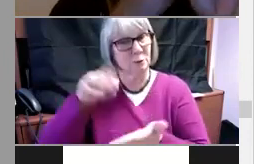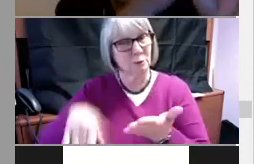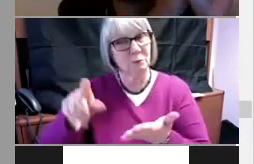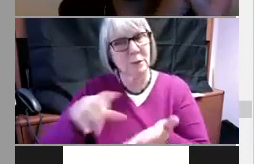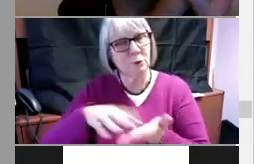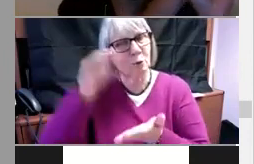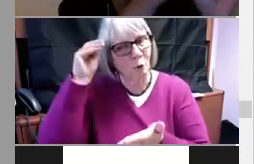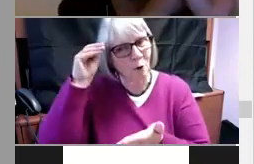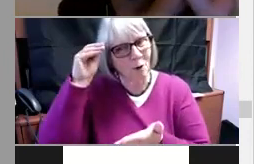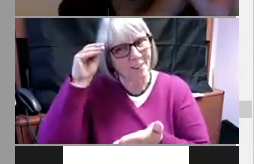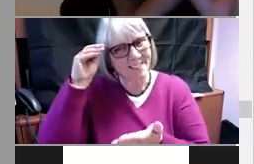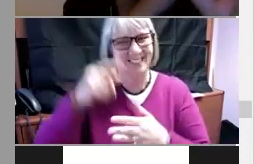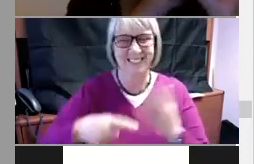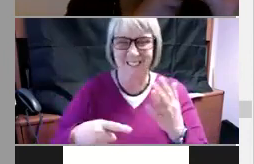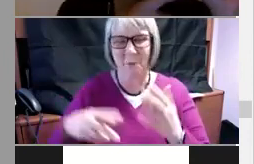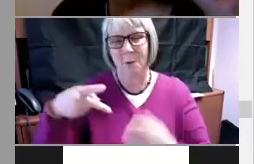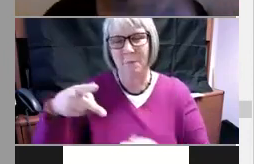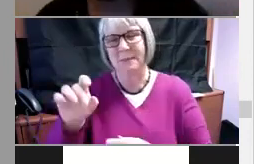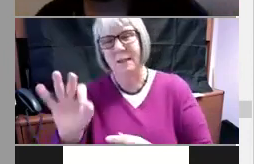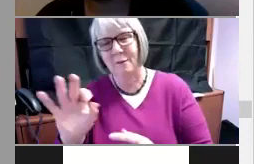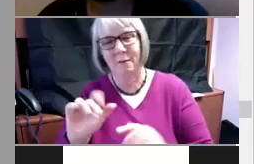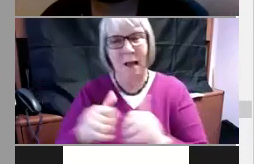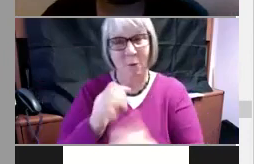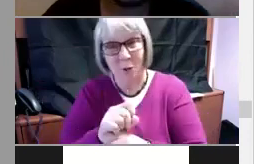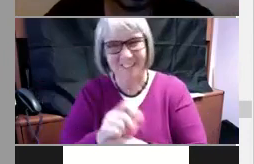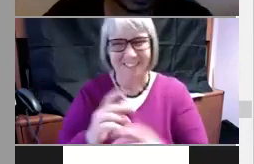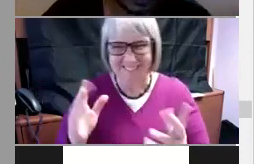both PDF formats and LaTeX. They are your friends.